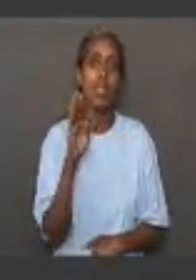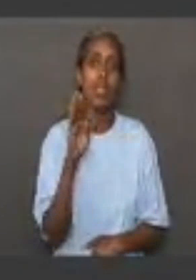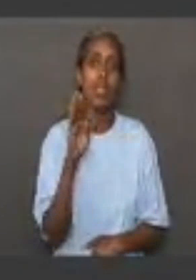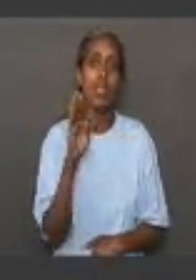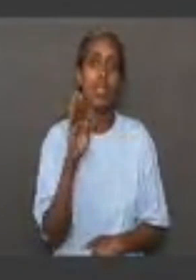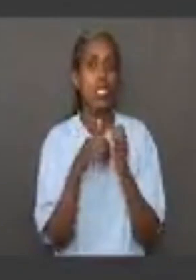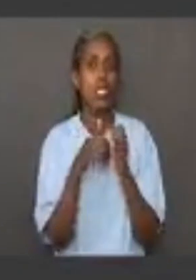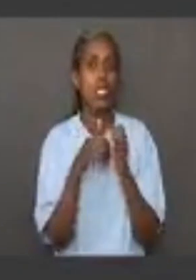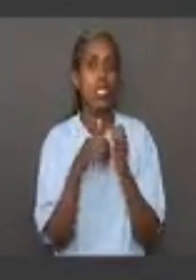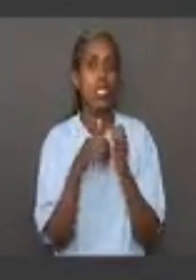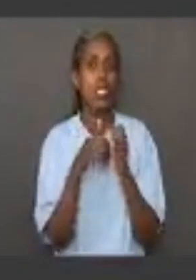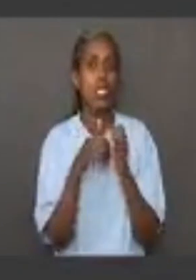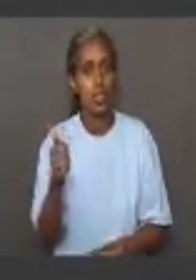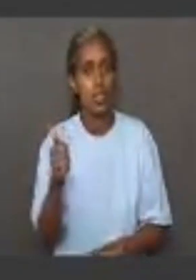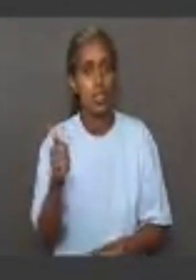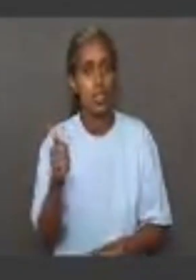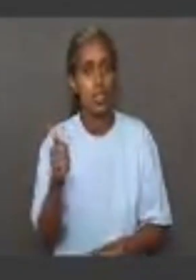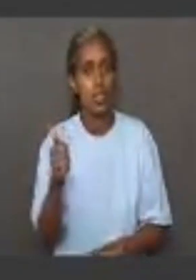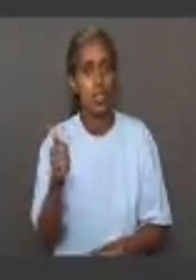without A.